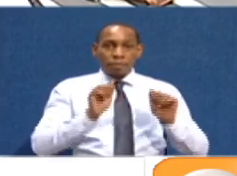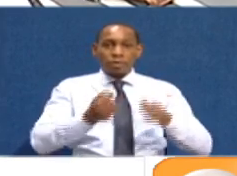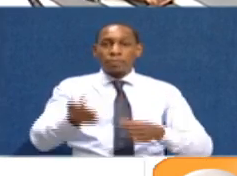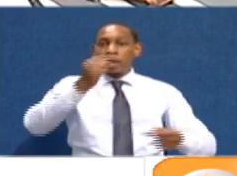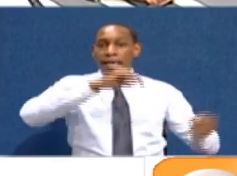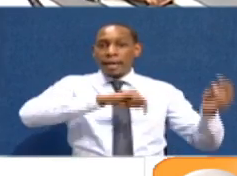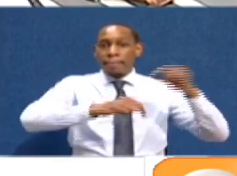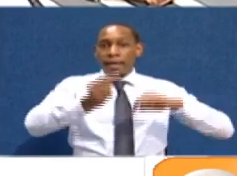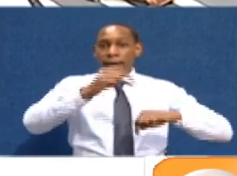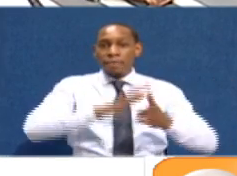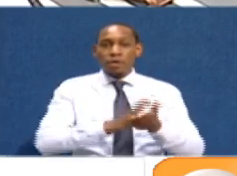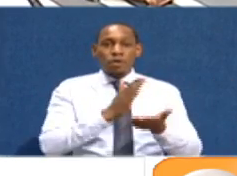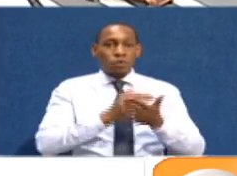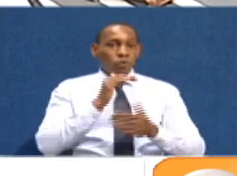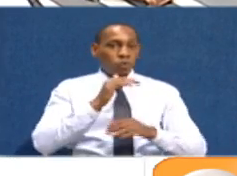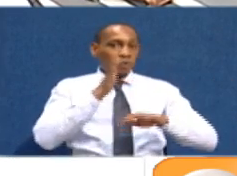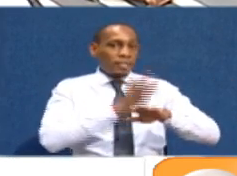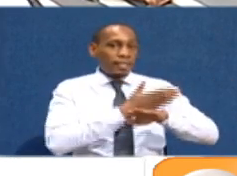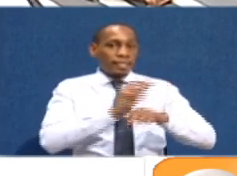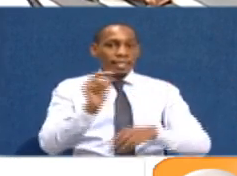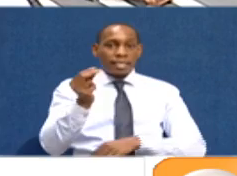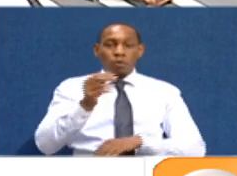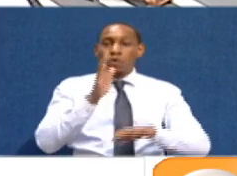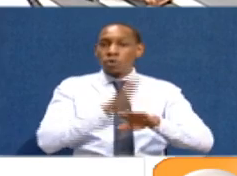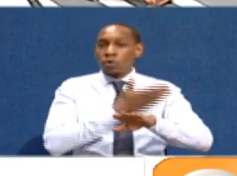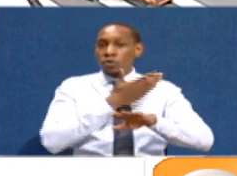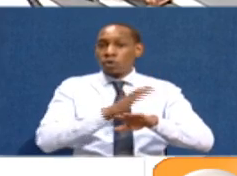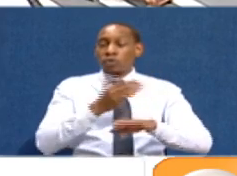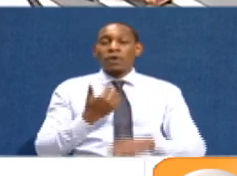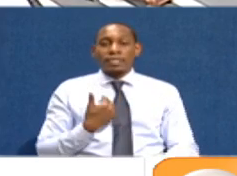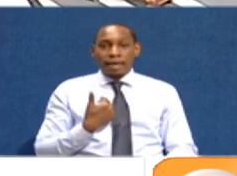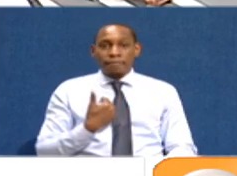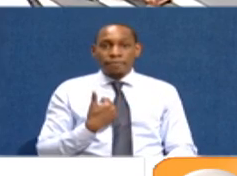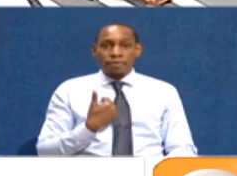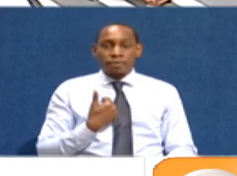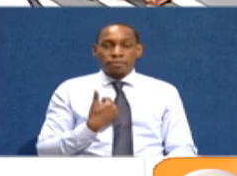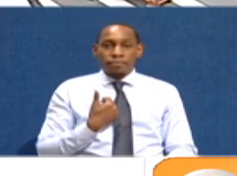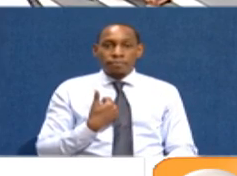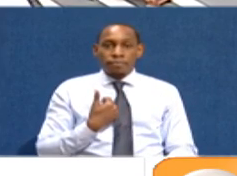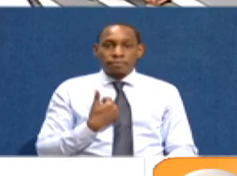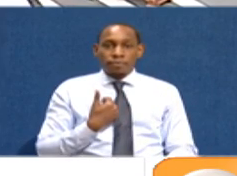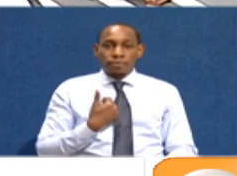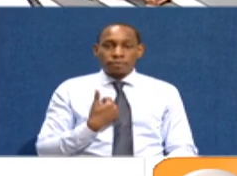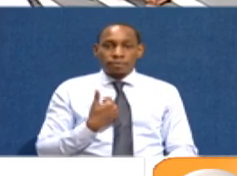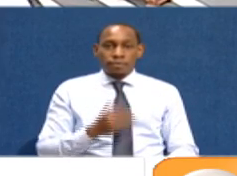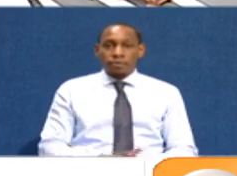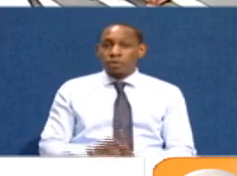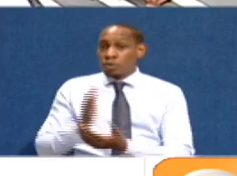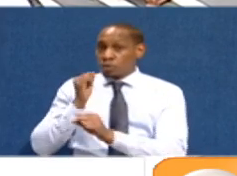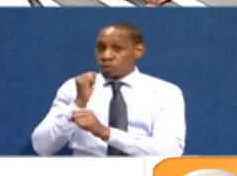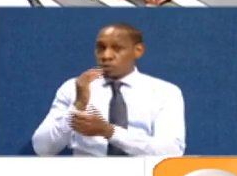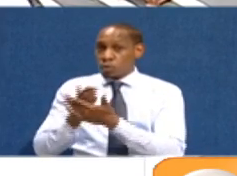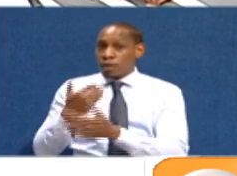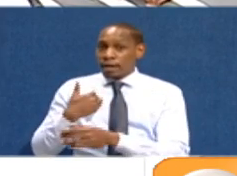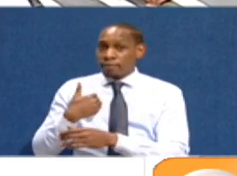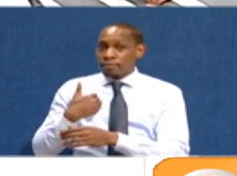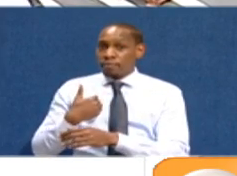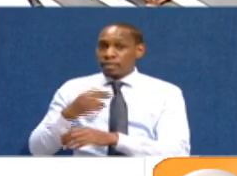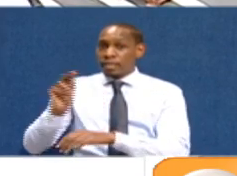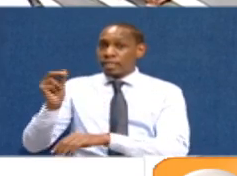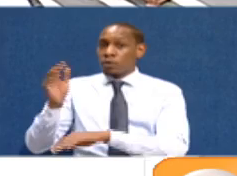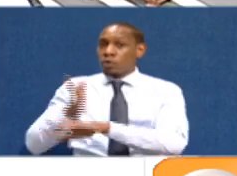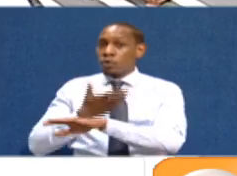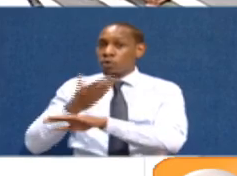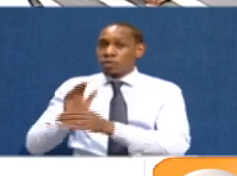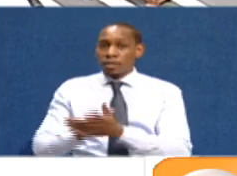through. They do sing some Kikuyu hymns, you know, called on the Kegosho, the opening part. Do they? Kikuyu, yeah. They do a bit of Kegosho.